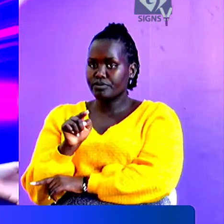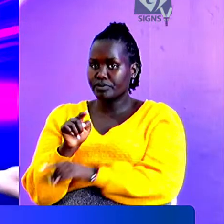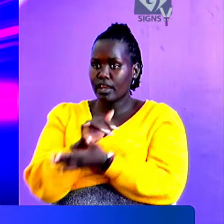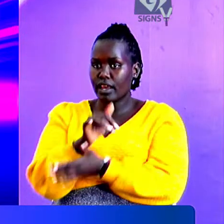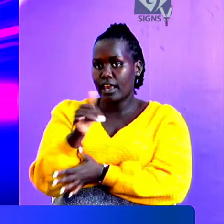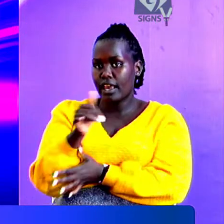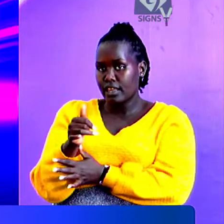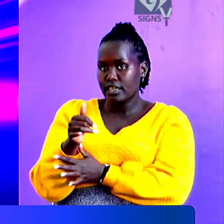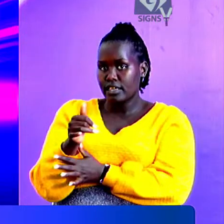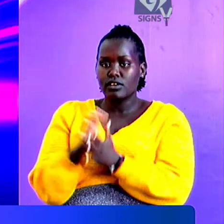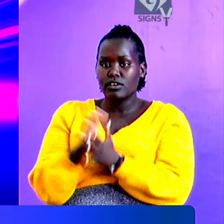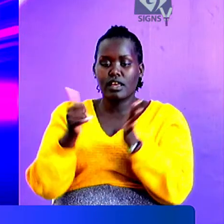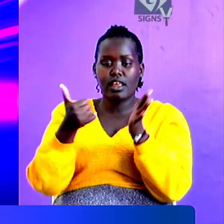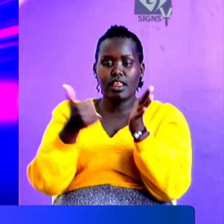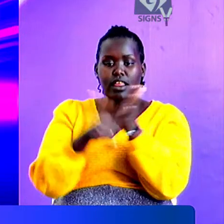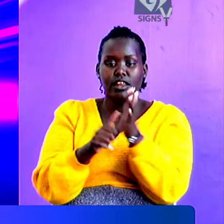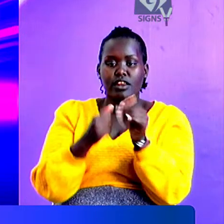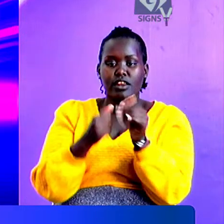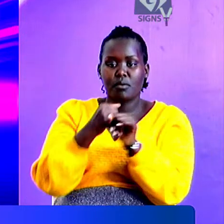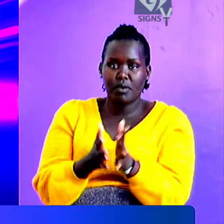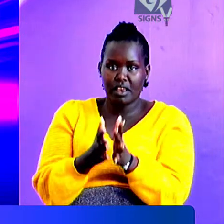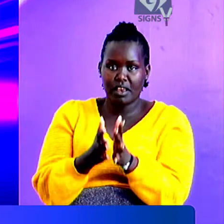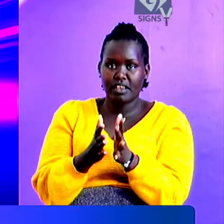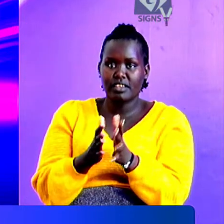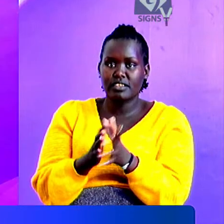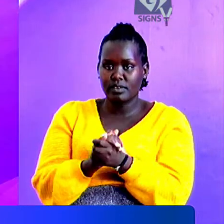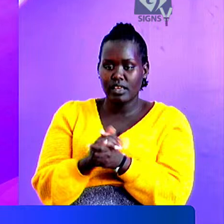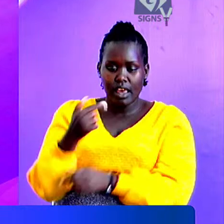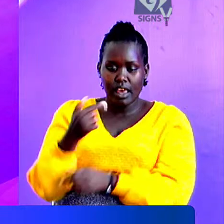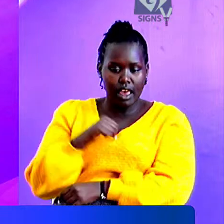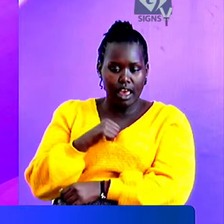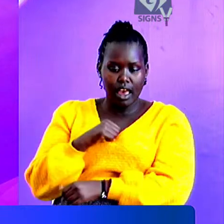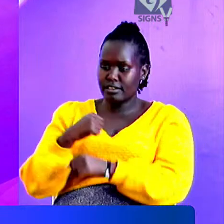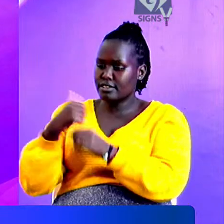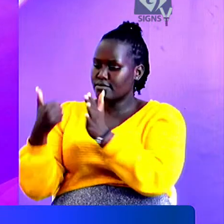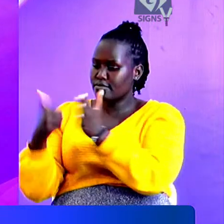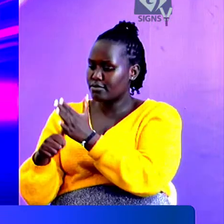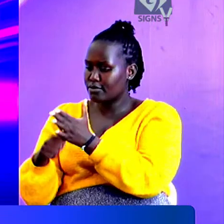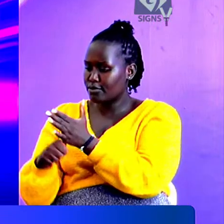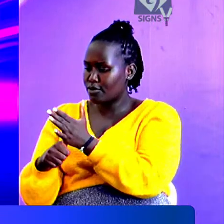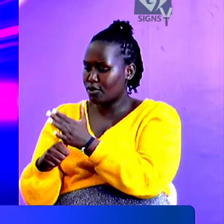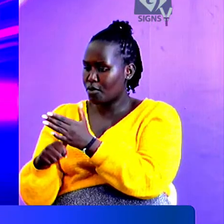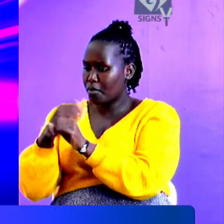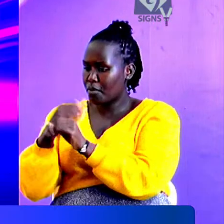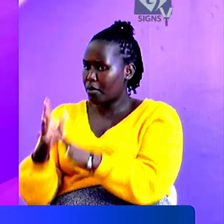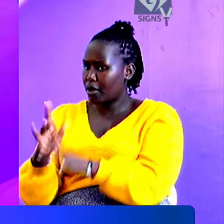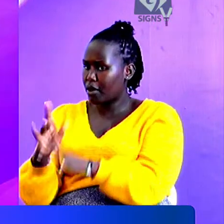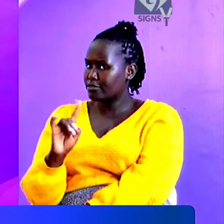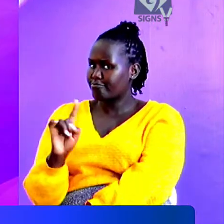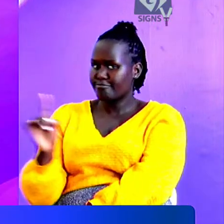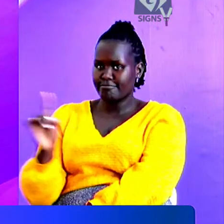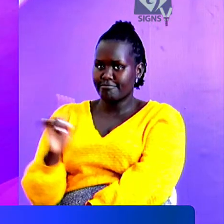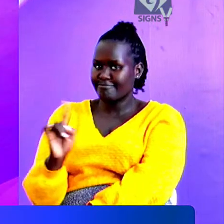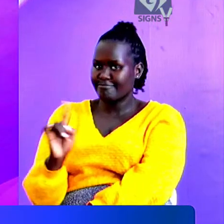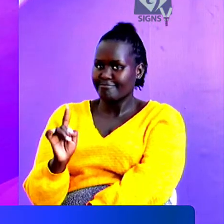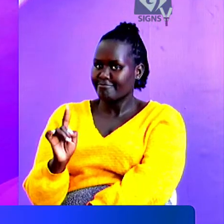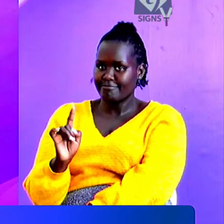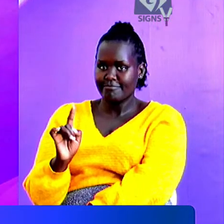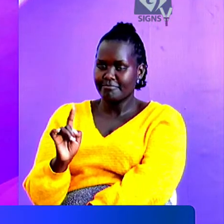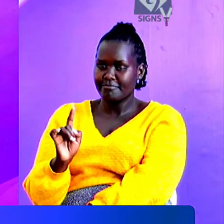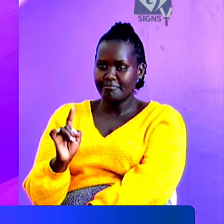are troublemakers. That is why they're not lifting a finger. But we are not troublemakers. You know what people don't understand,